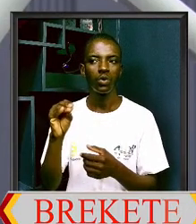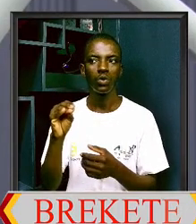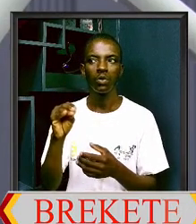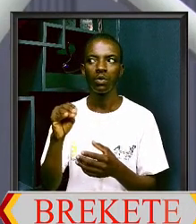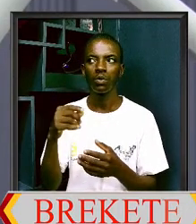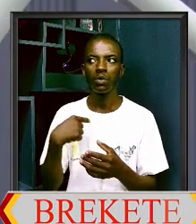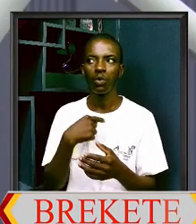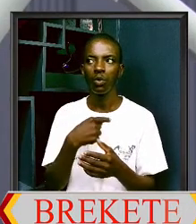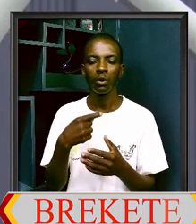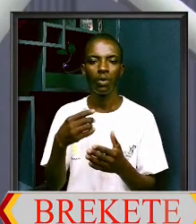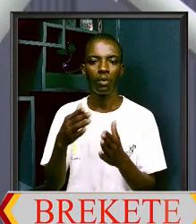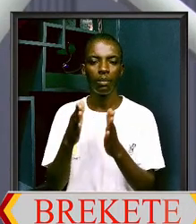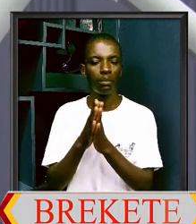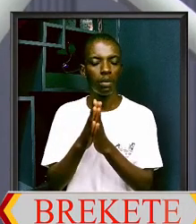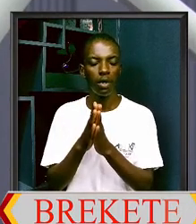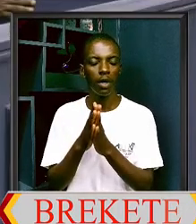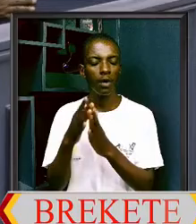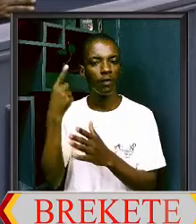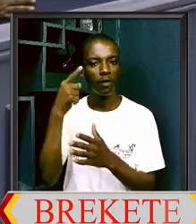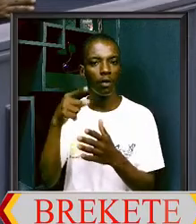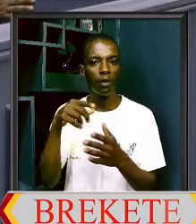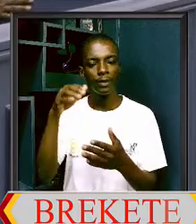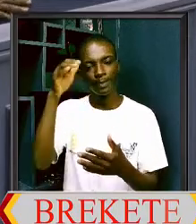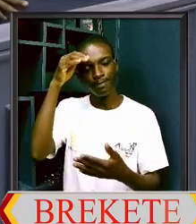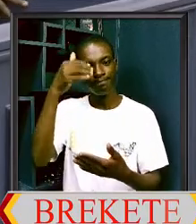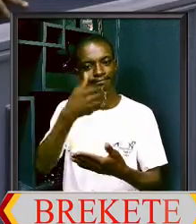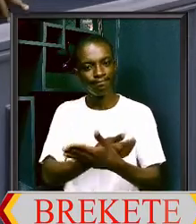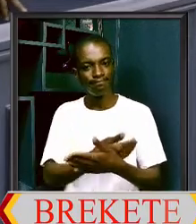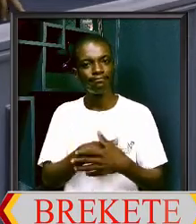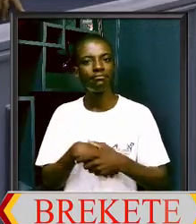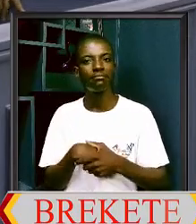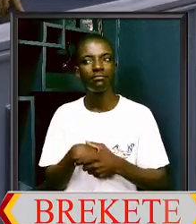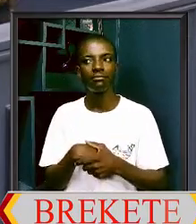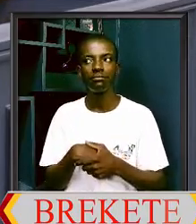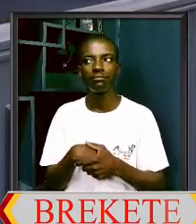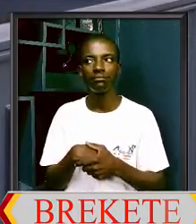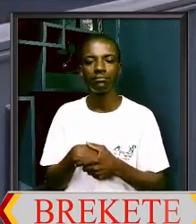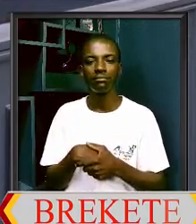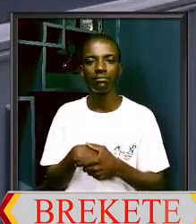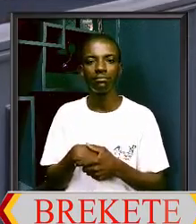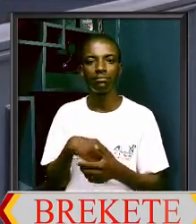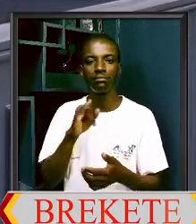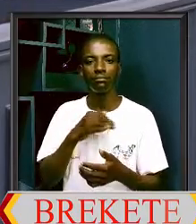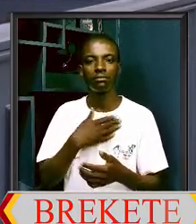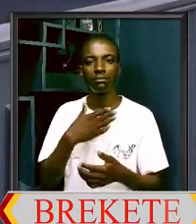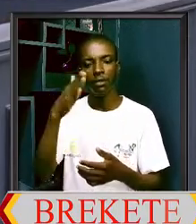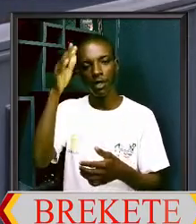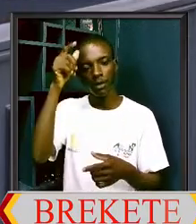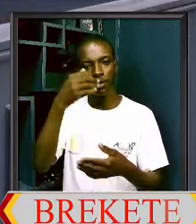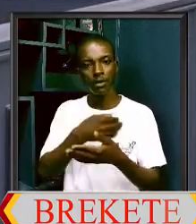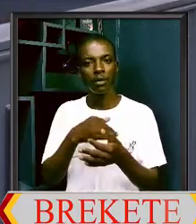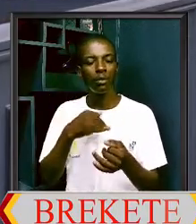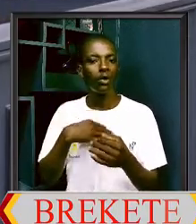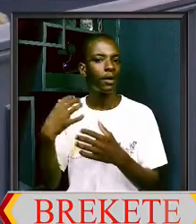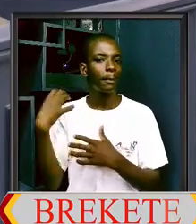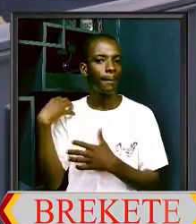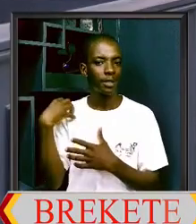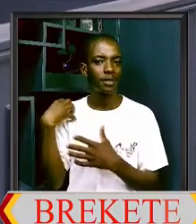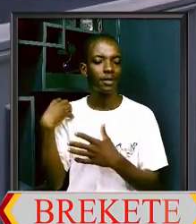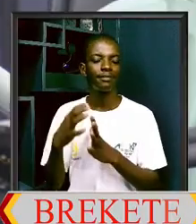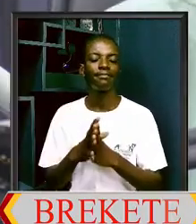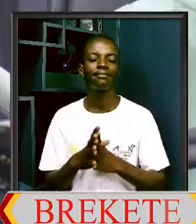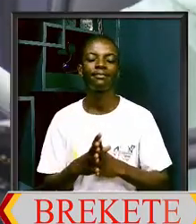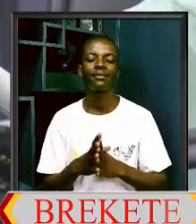so that we will pray for my son yes it's my son but is my